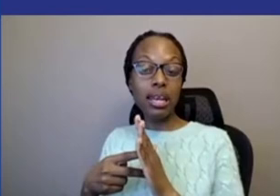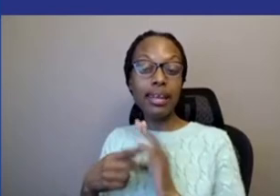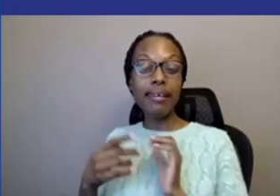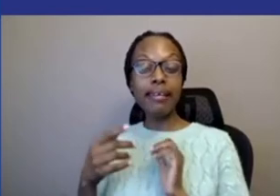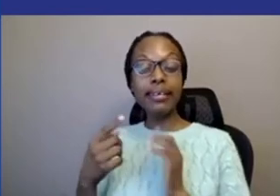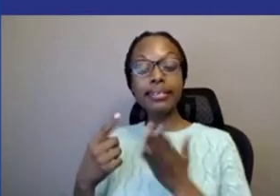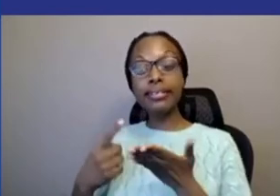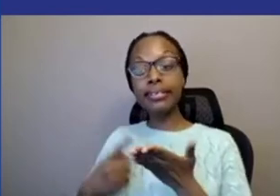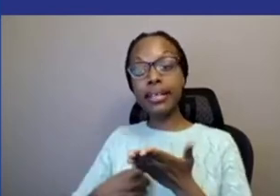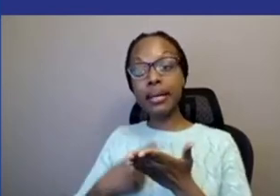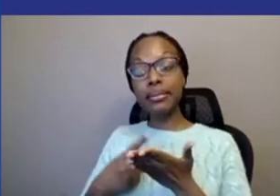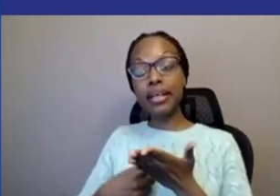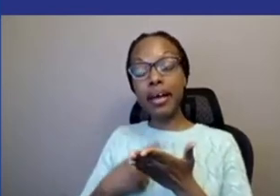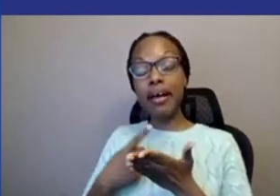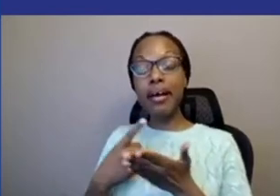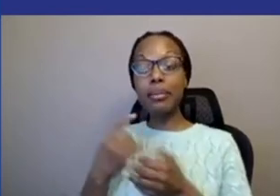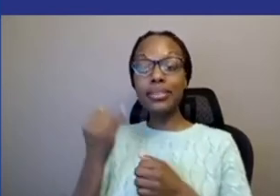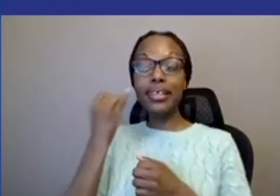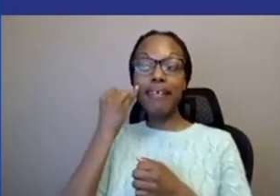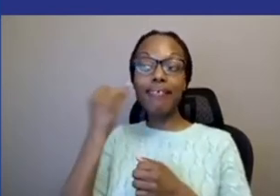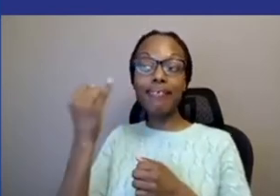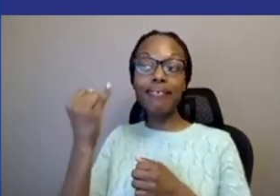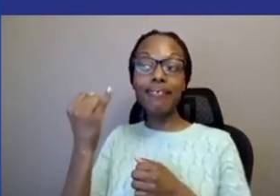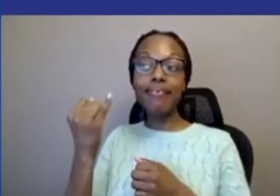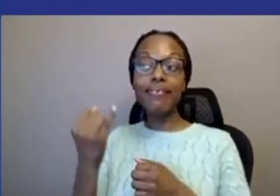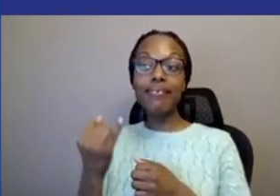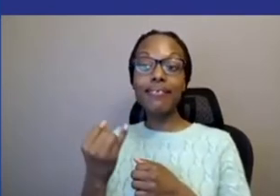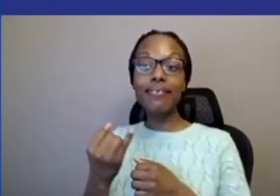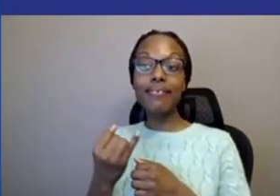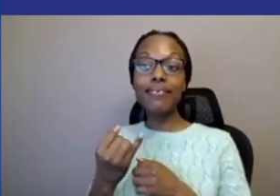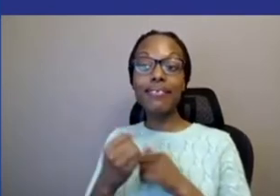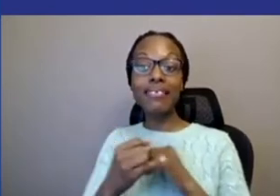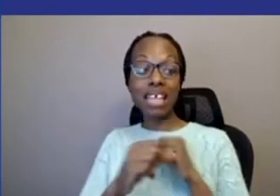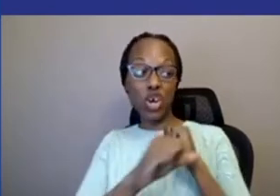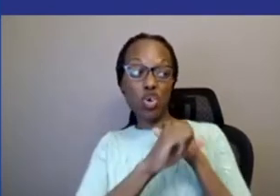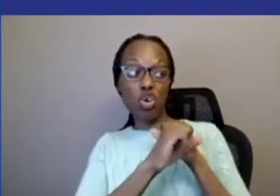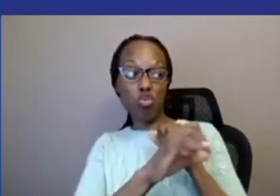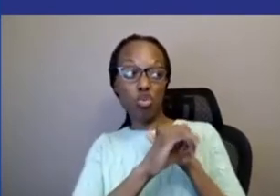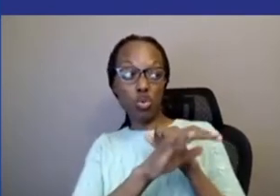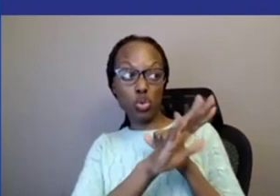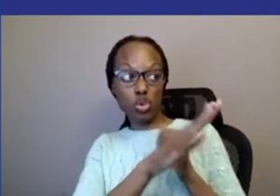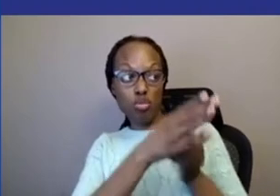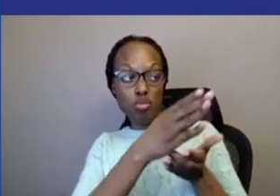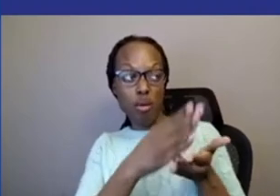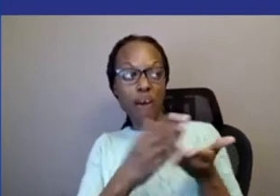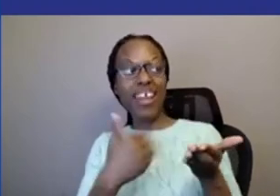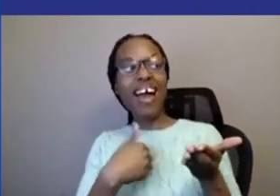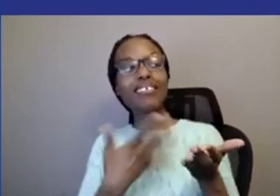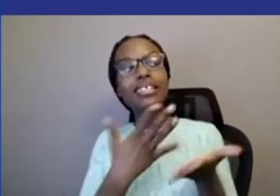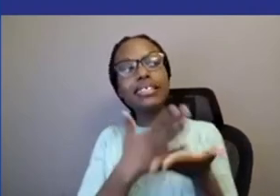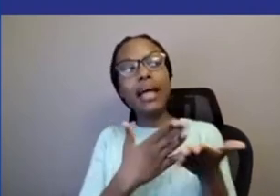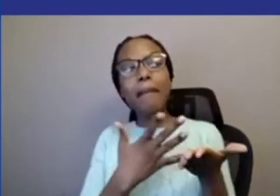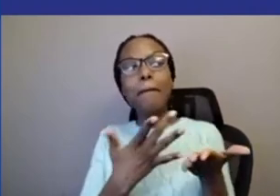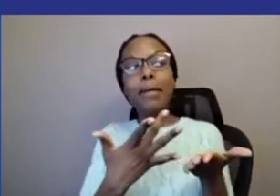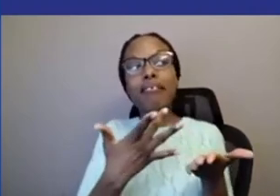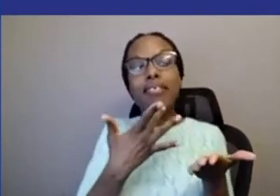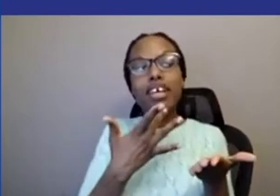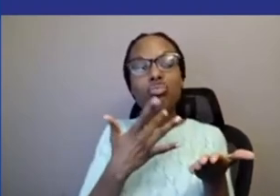flavors and colors of flamenco within a commercial aspect, that